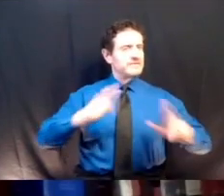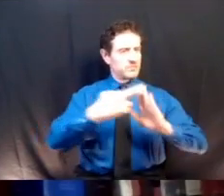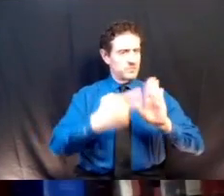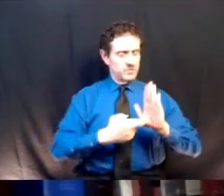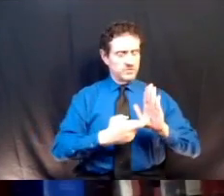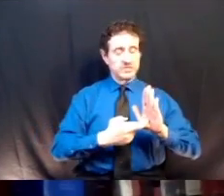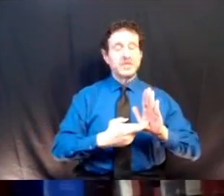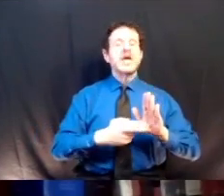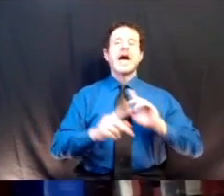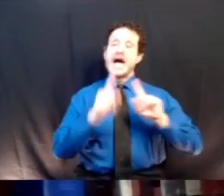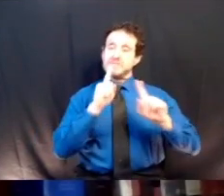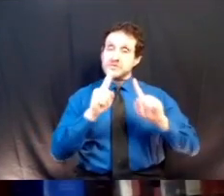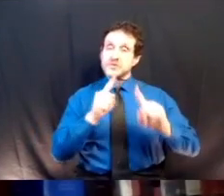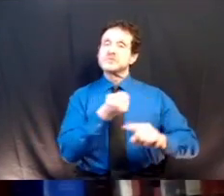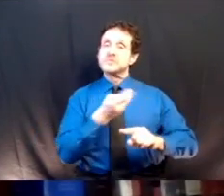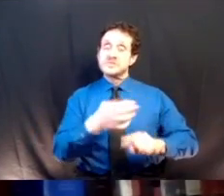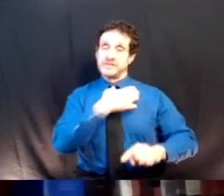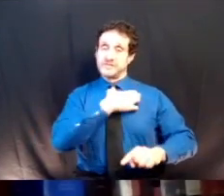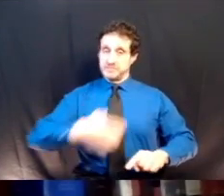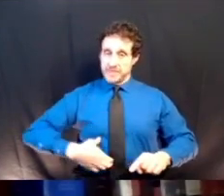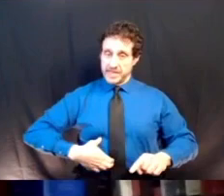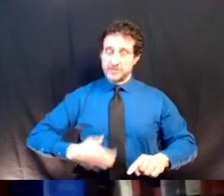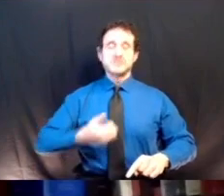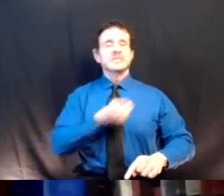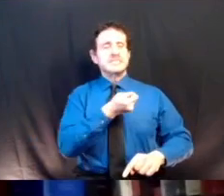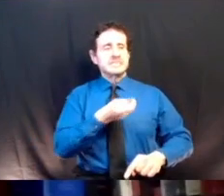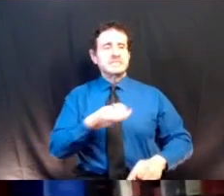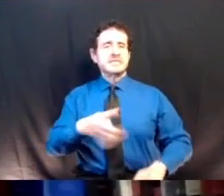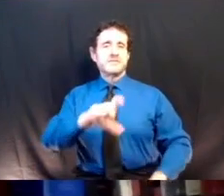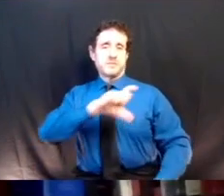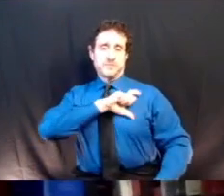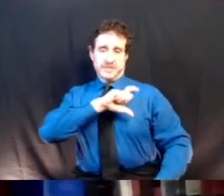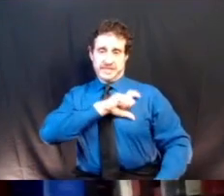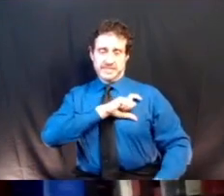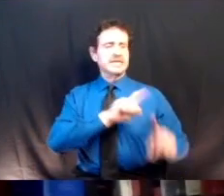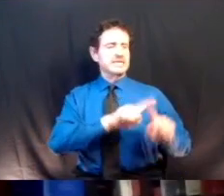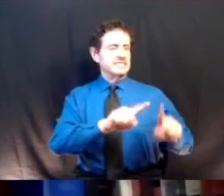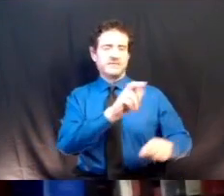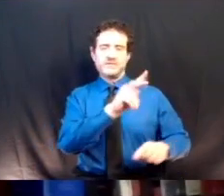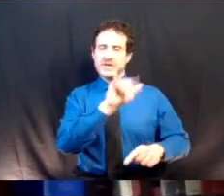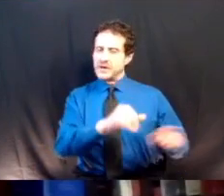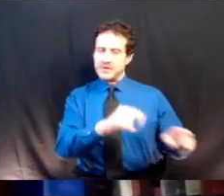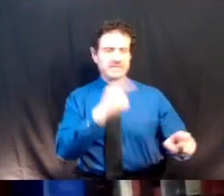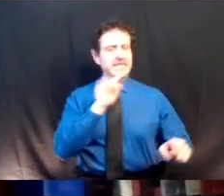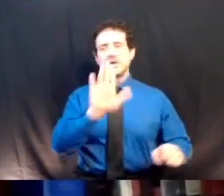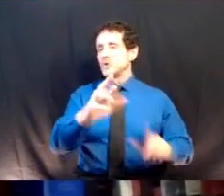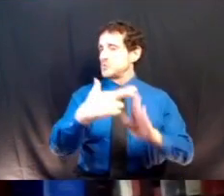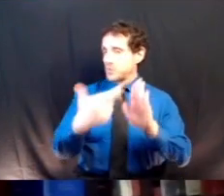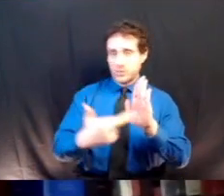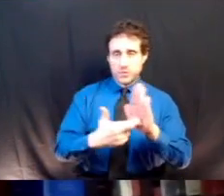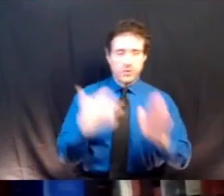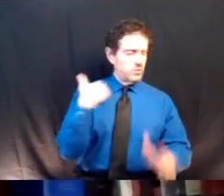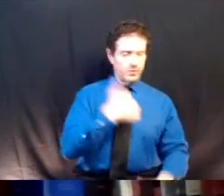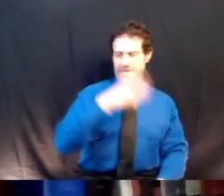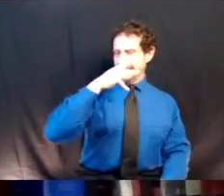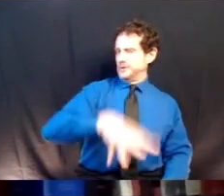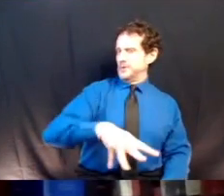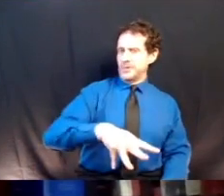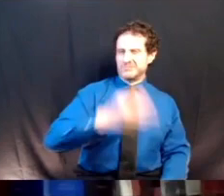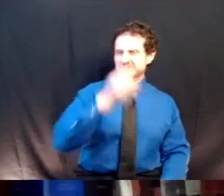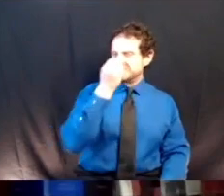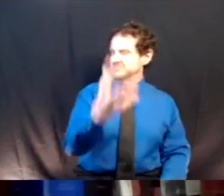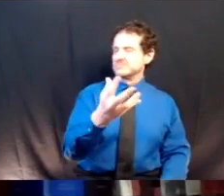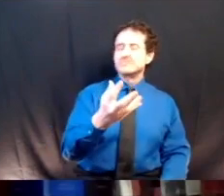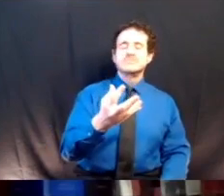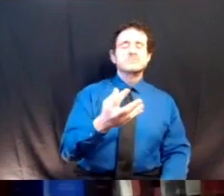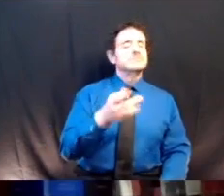law enforcement, Kane County, a couple of different counties are saying they're going to ignore the rules. Any wiggle room,